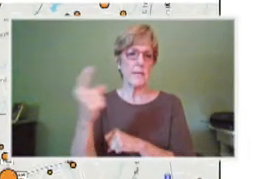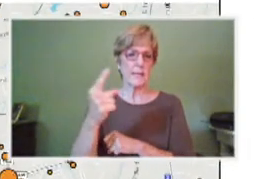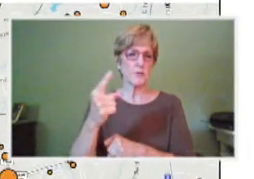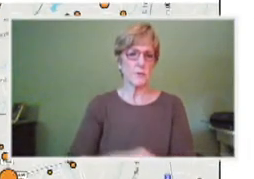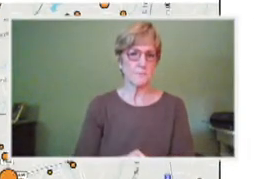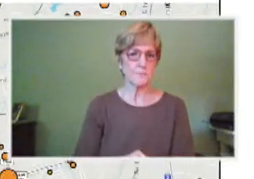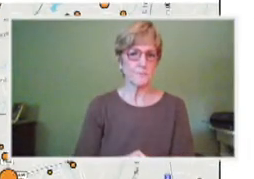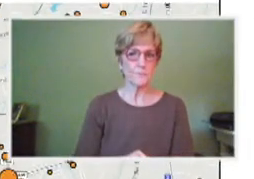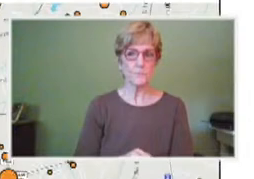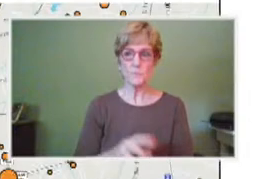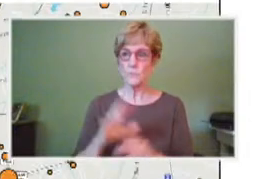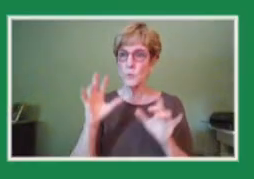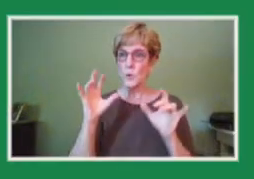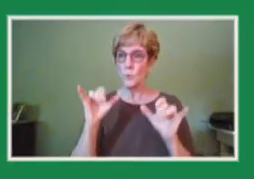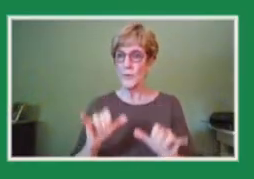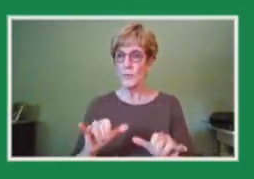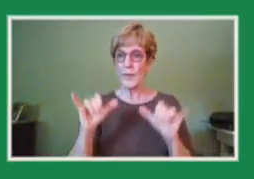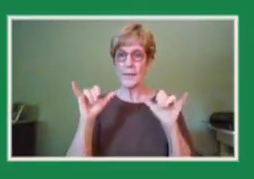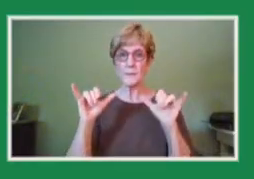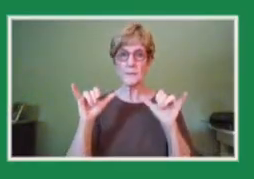that,